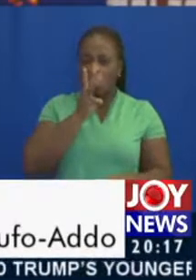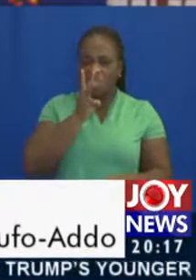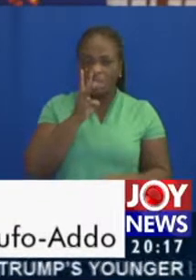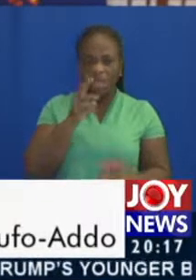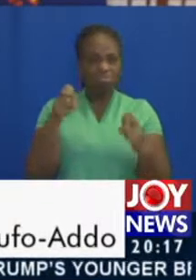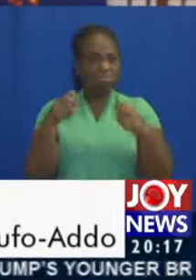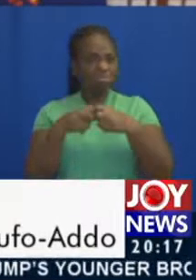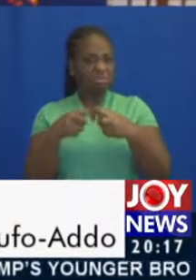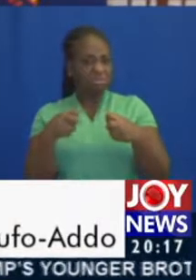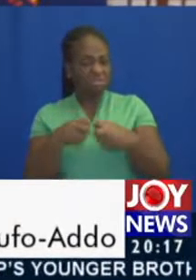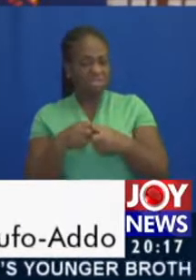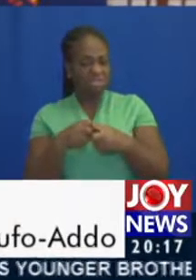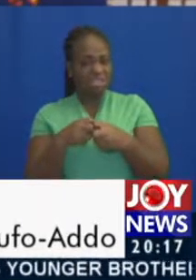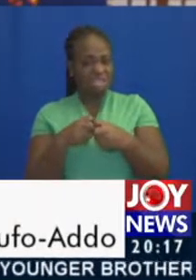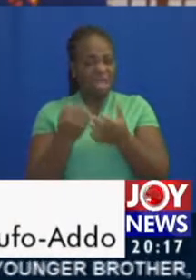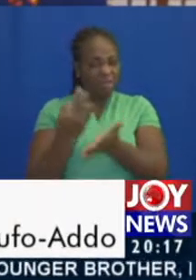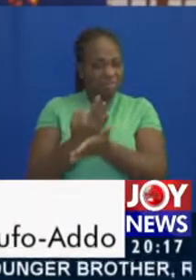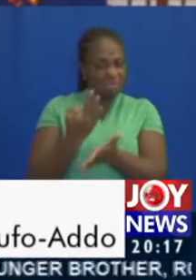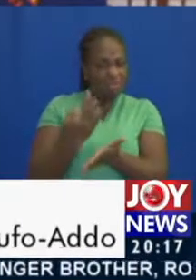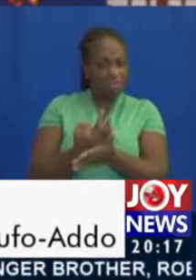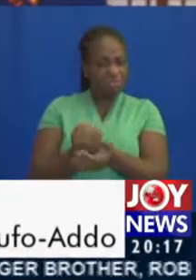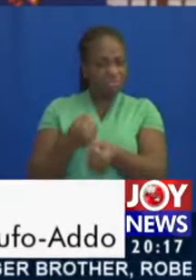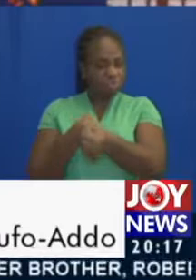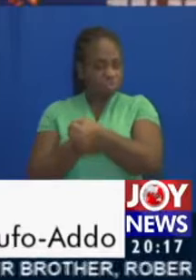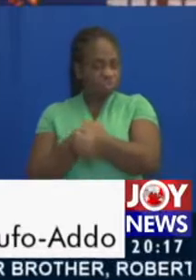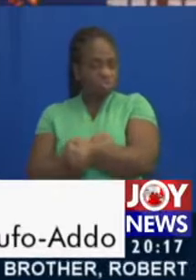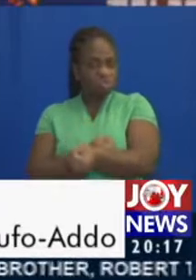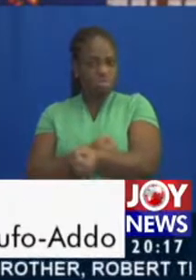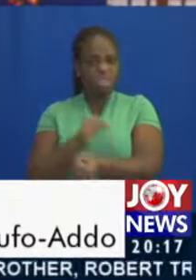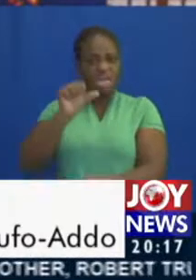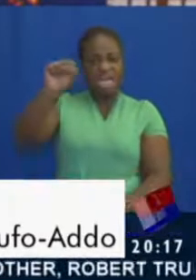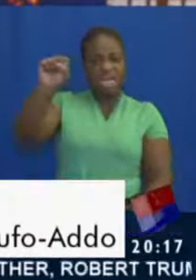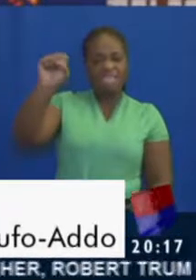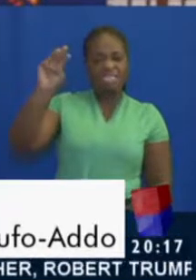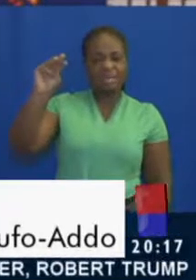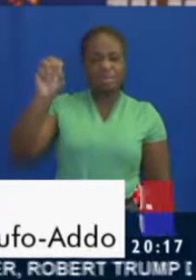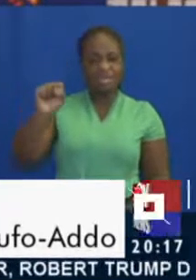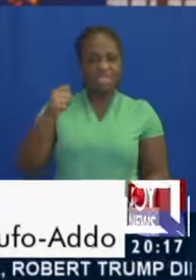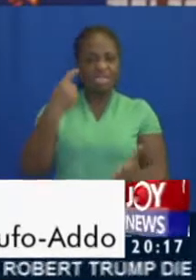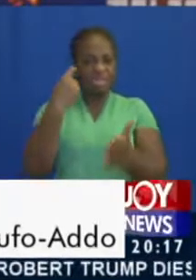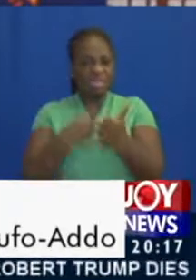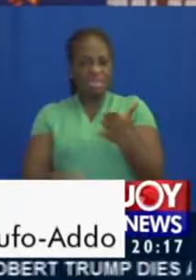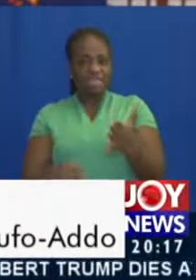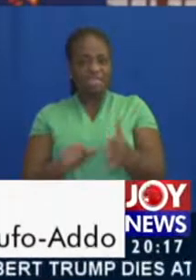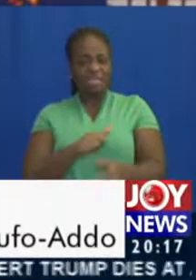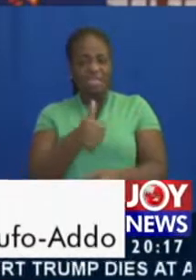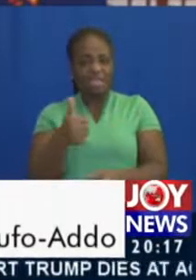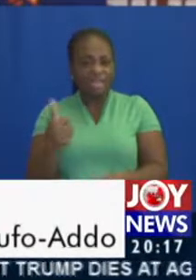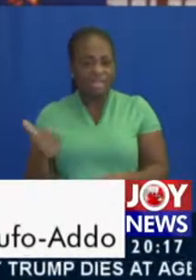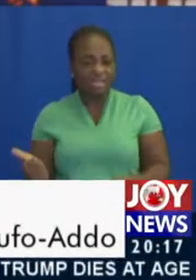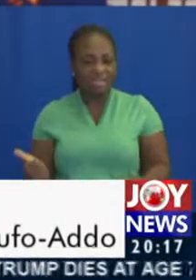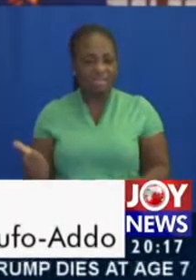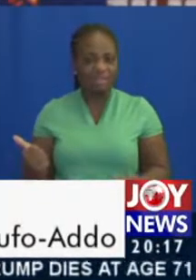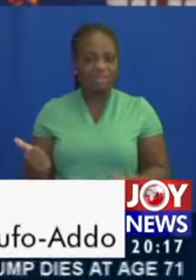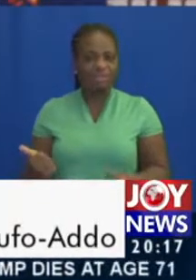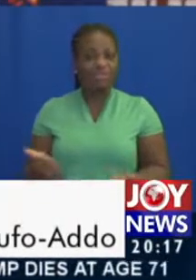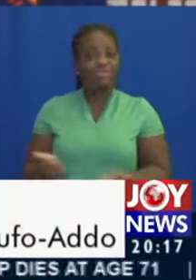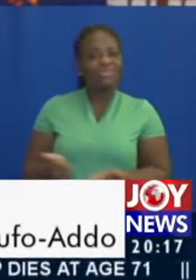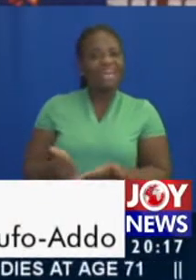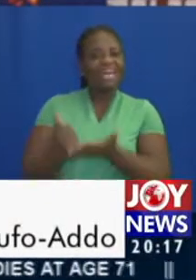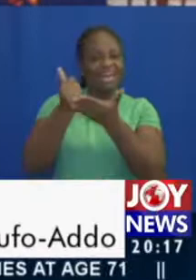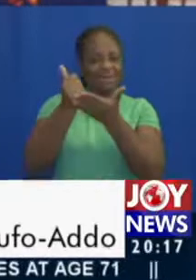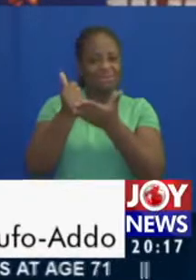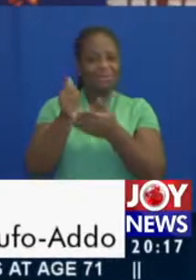to support small businesses, and tax relief, amongst others, to cushion the effect of the